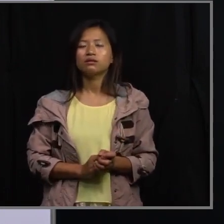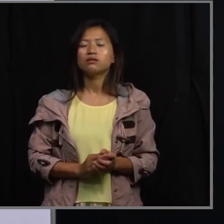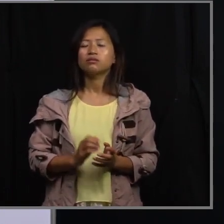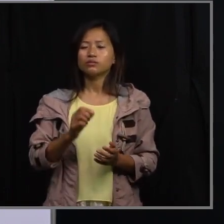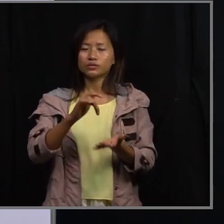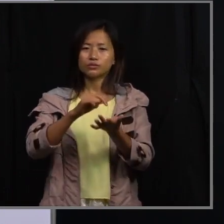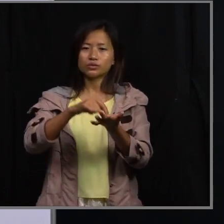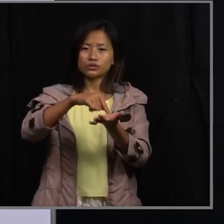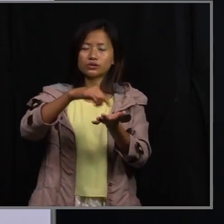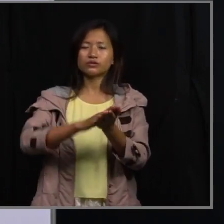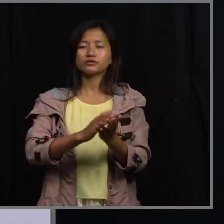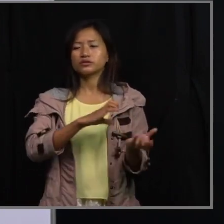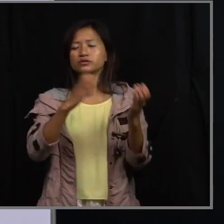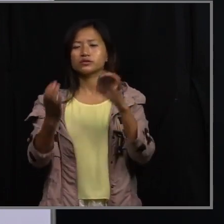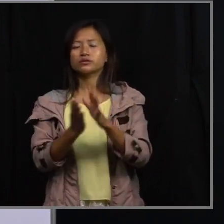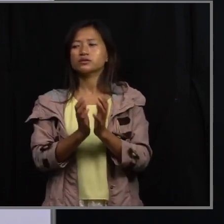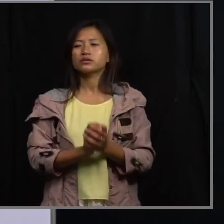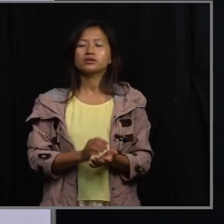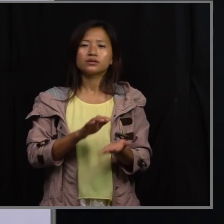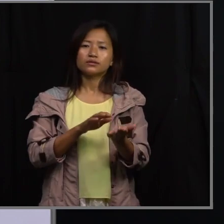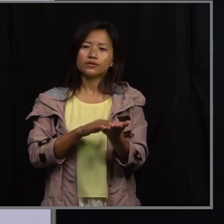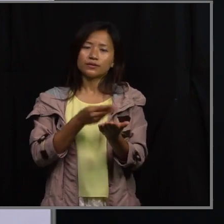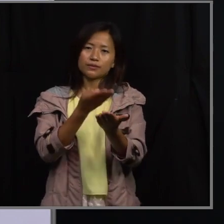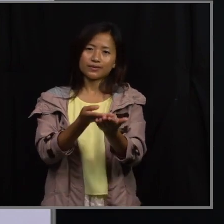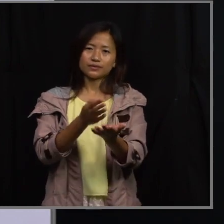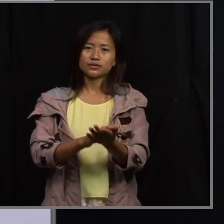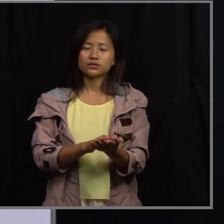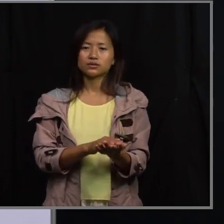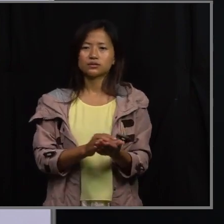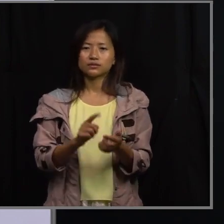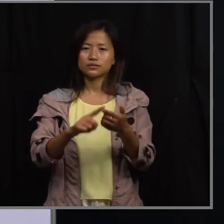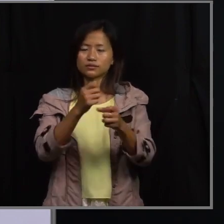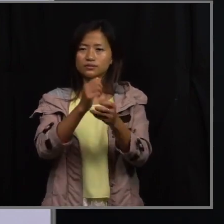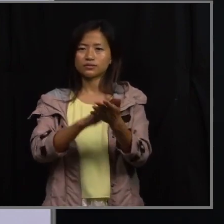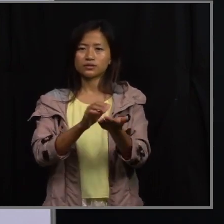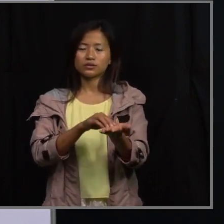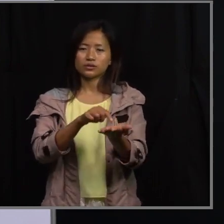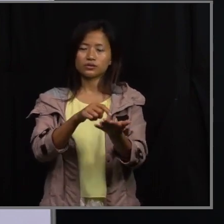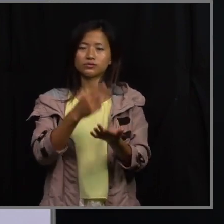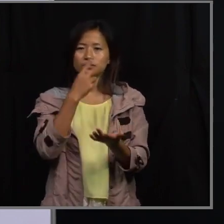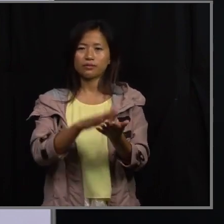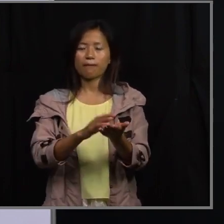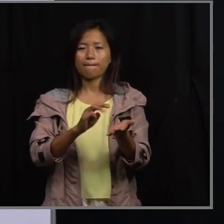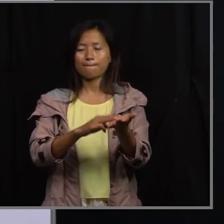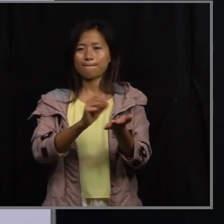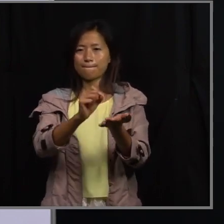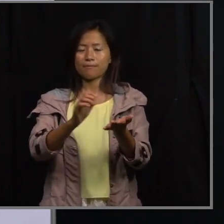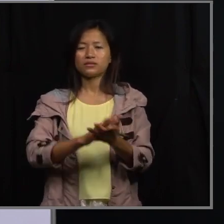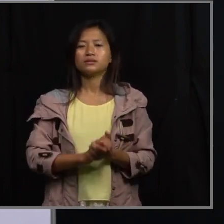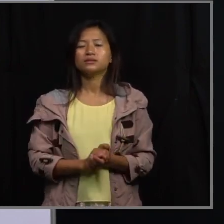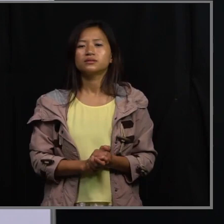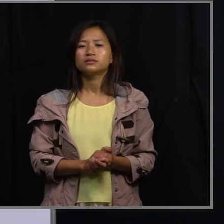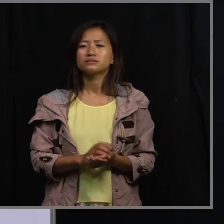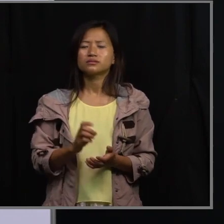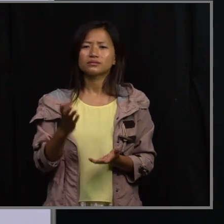of the object is changes. Now you can see here, if I apply this, I'm applying force, the position of this marker is changing, right? But it's not